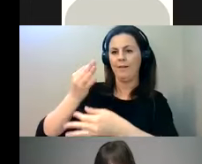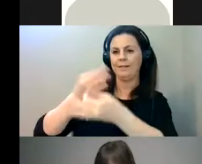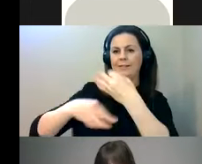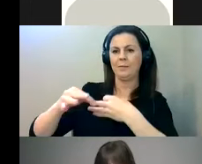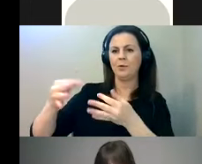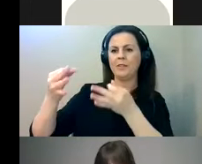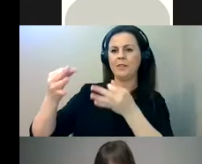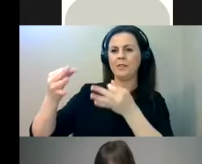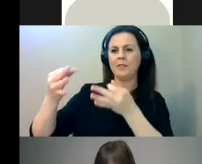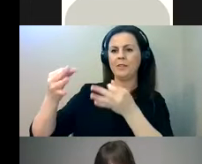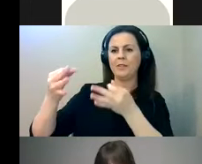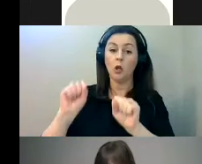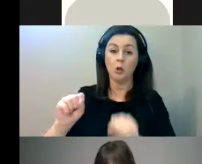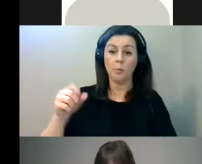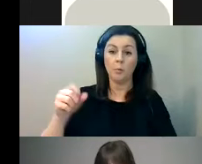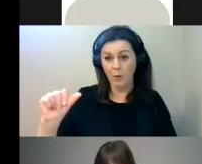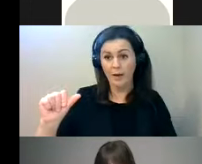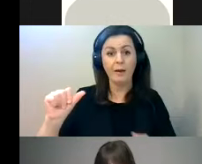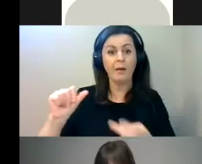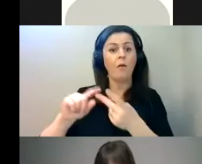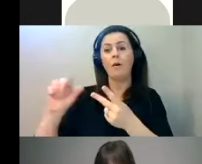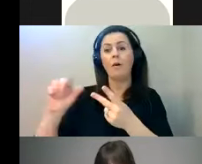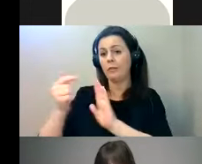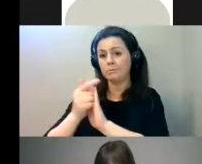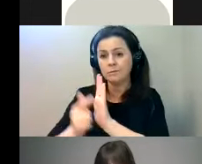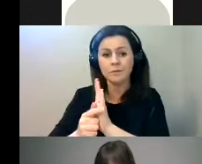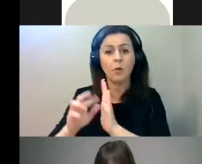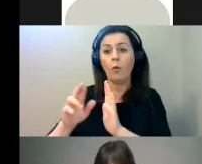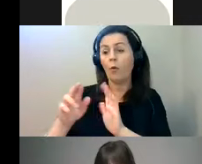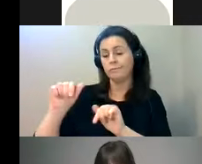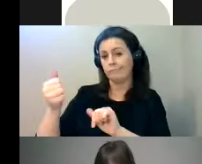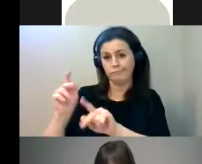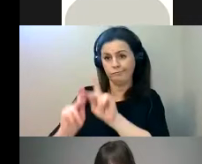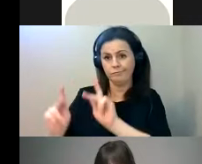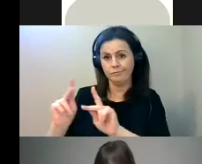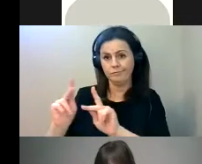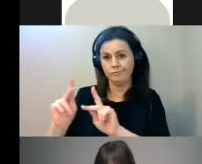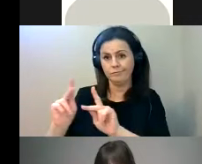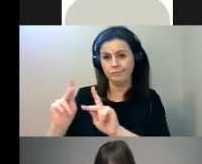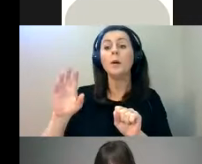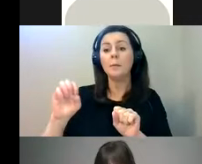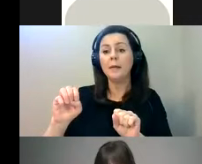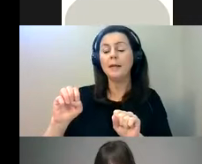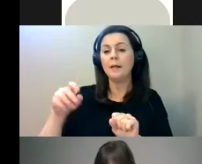an attorney. It could be a multitude of other persons, but it could be an attorney for personal